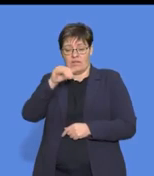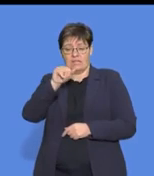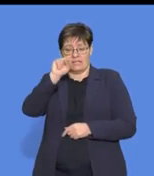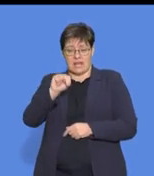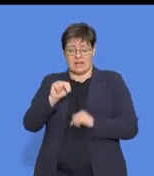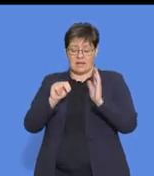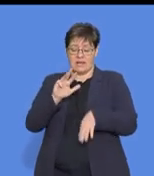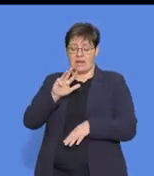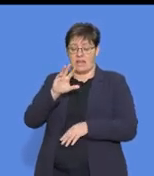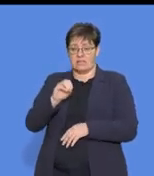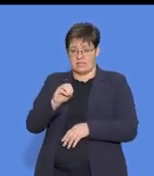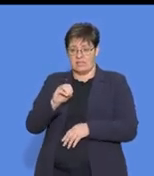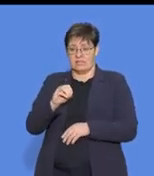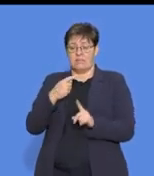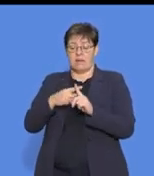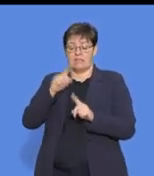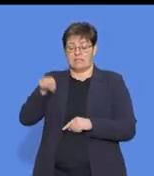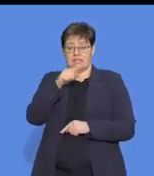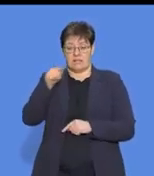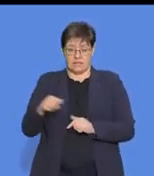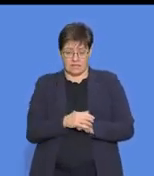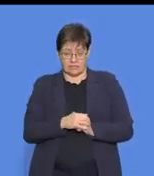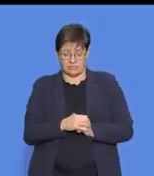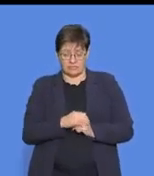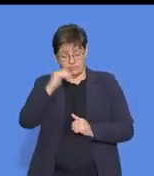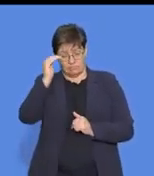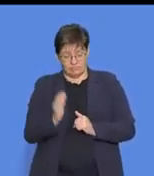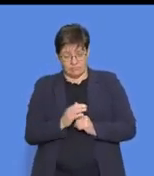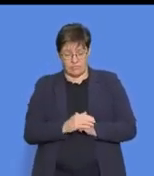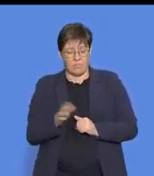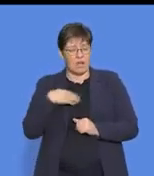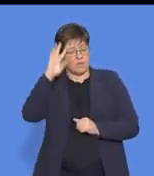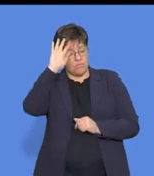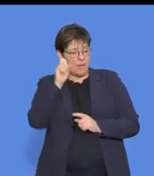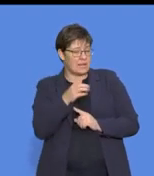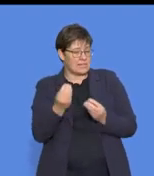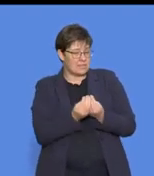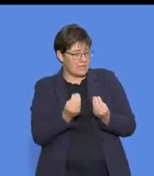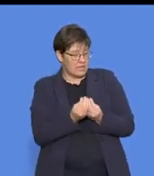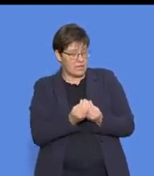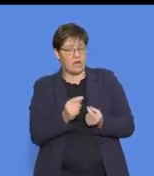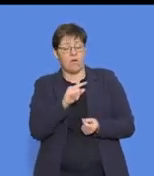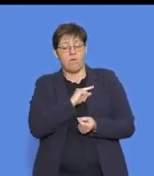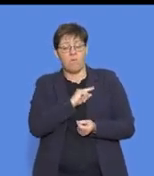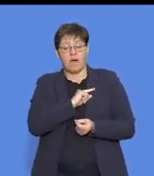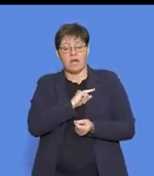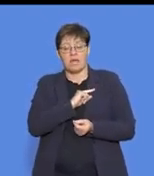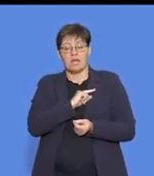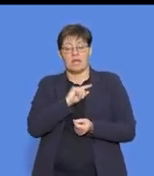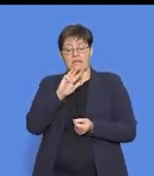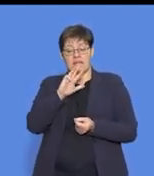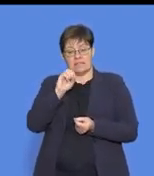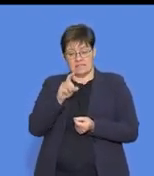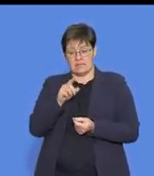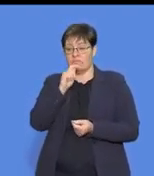plus alpha. Okay, and remember, the 90 plus alpha should already start reminding you of something. Because there's a